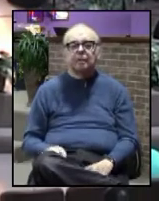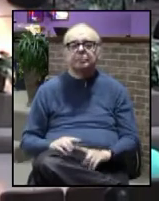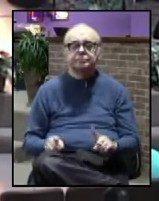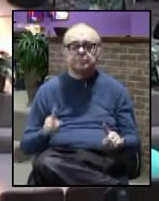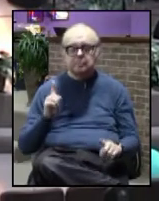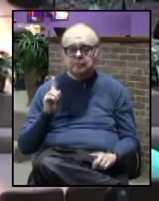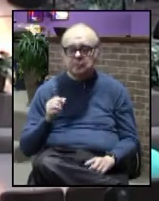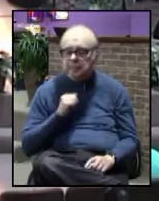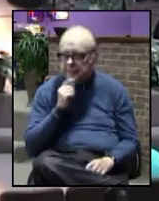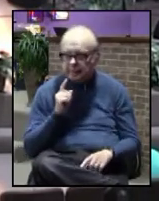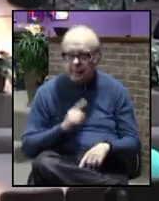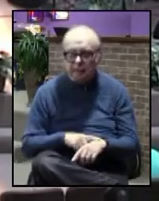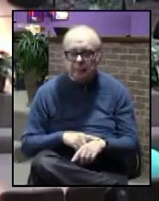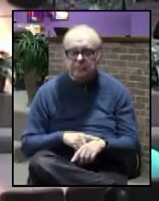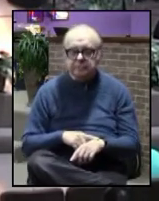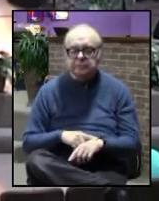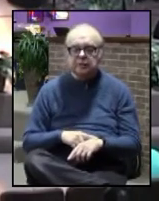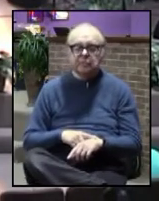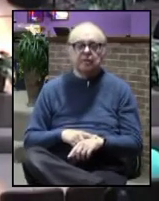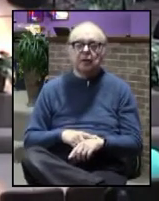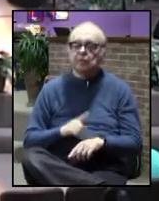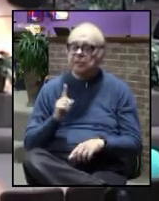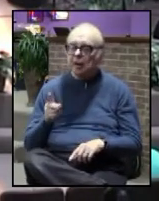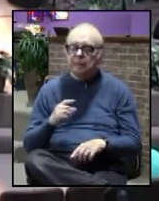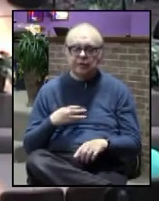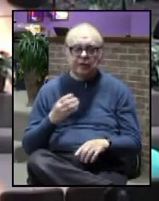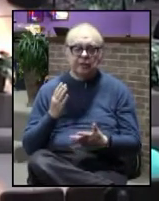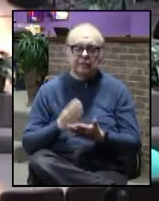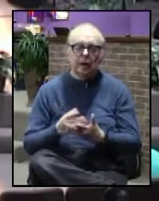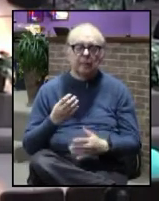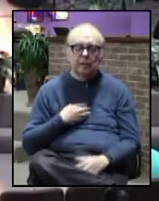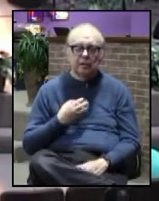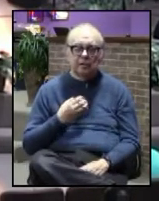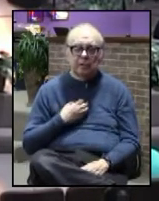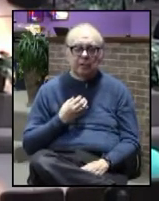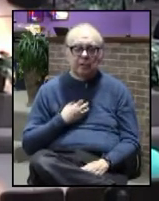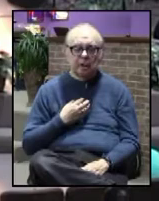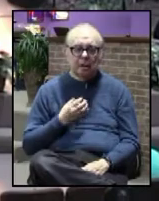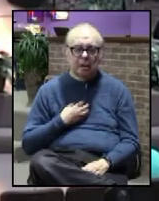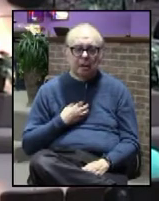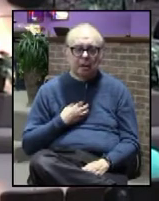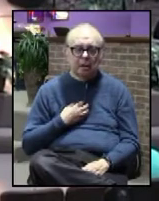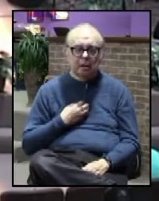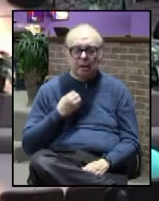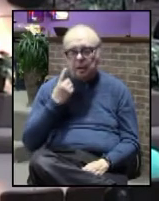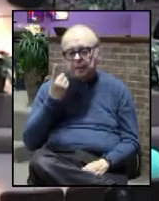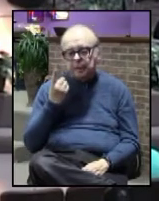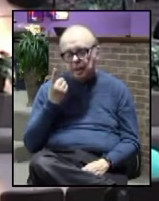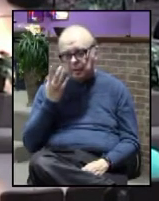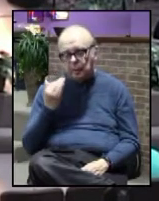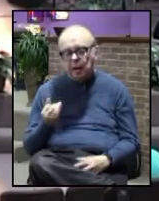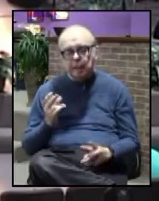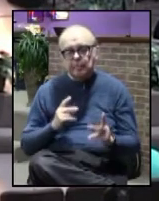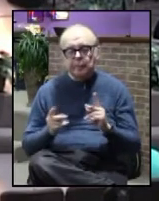But not one time did she stop to complain, except, I don't understand why we don't have that.